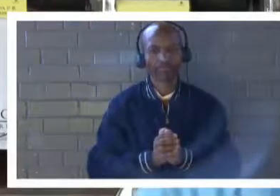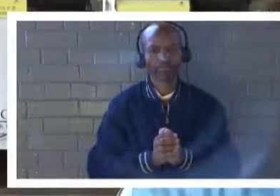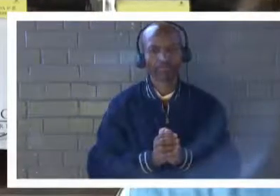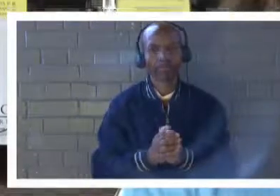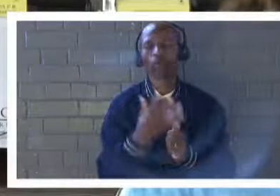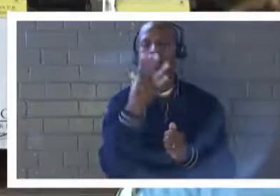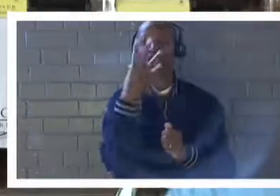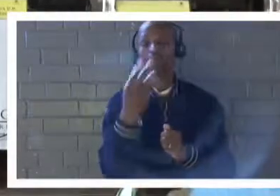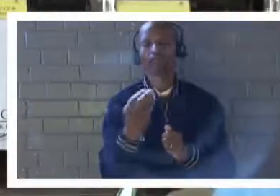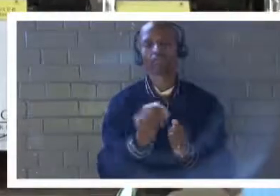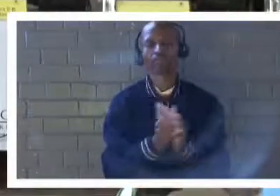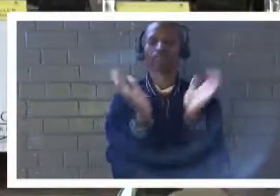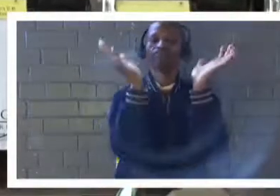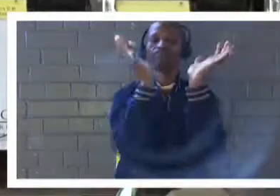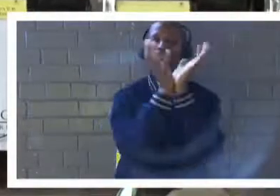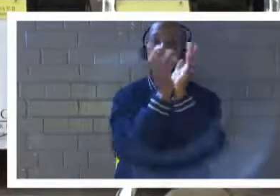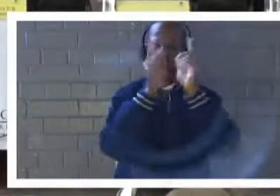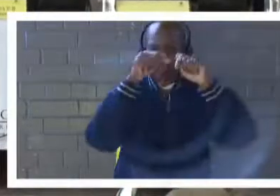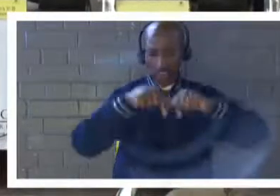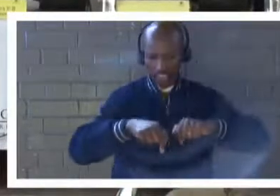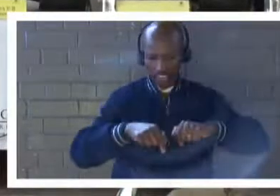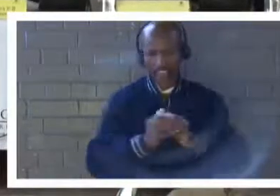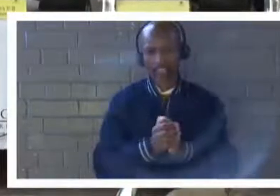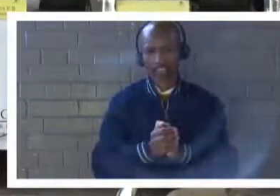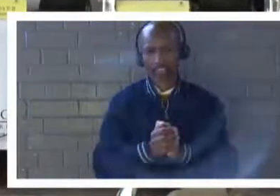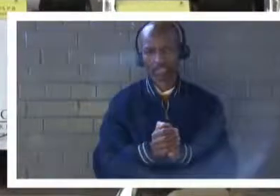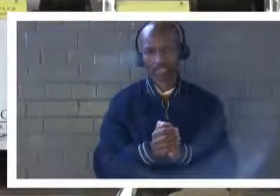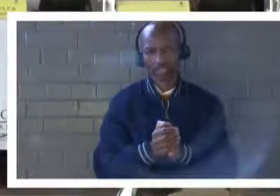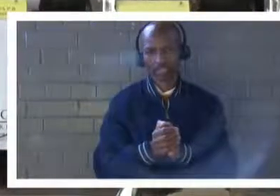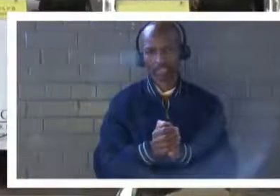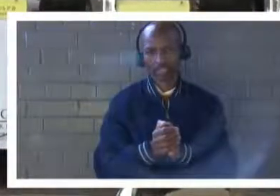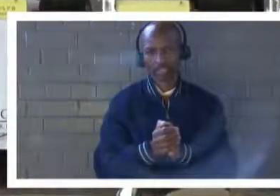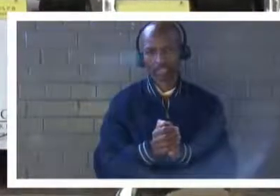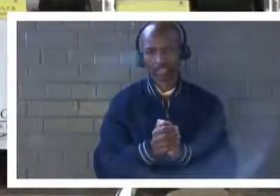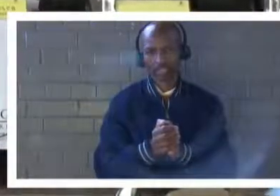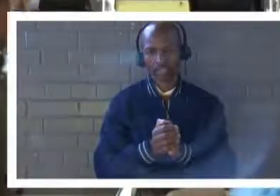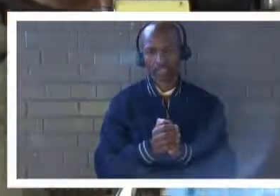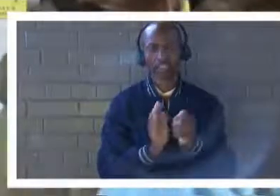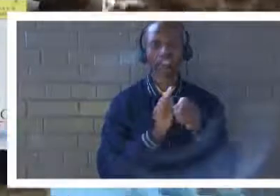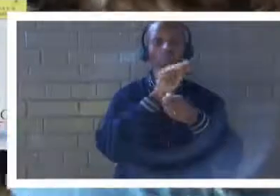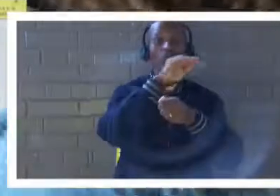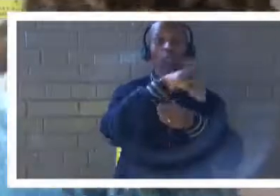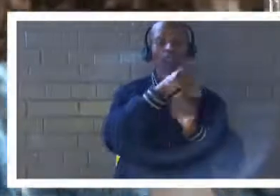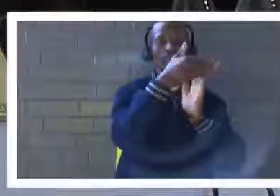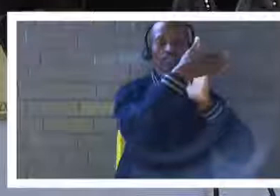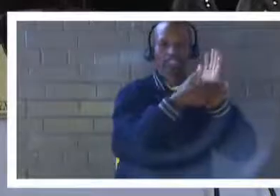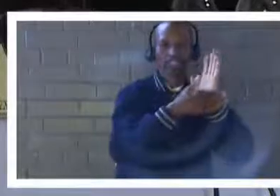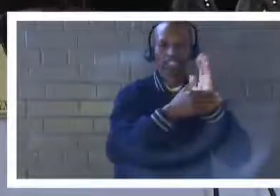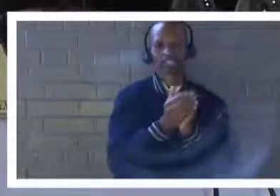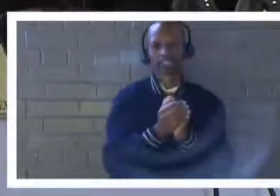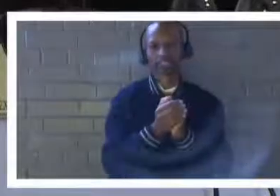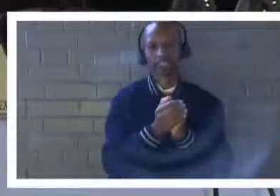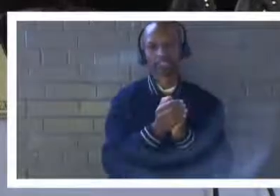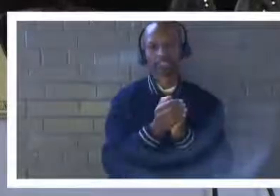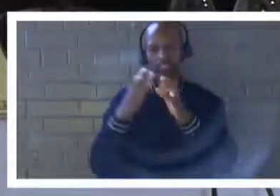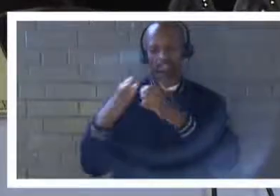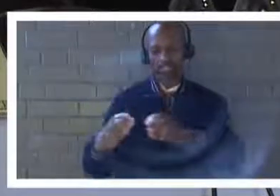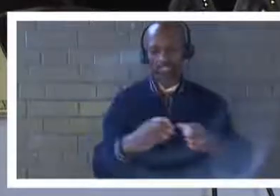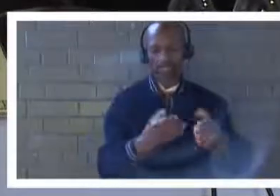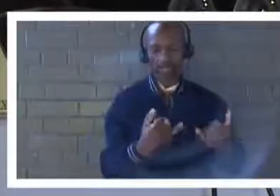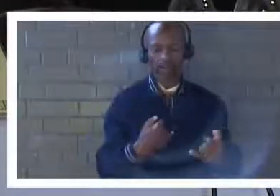are having this session today as part of the oversight sector model,